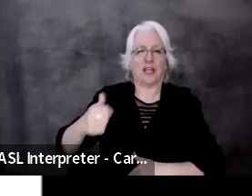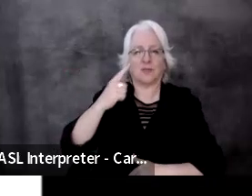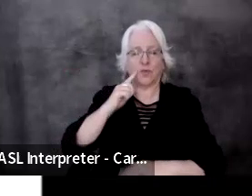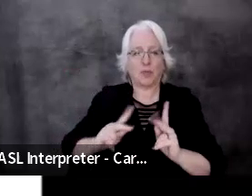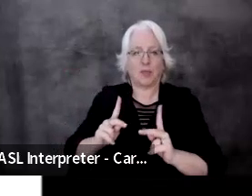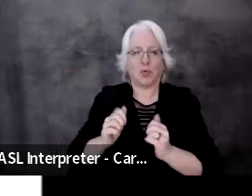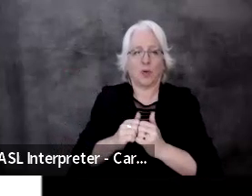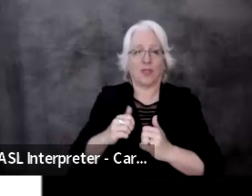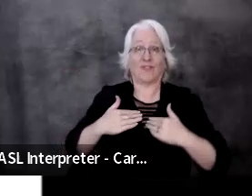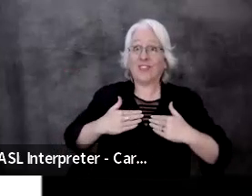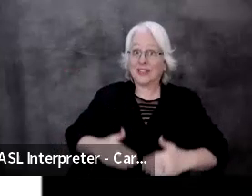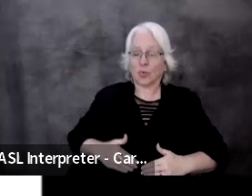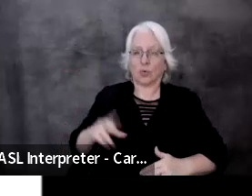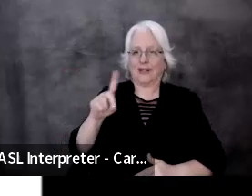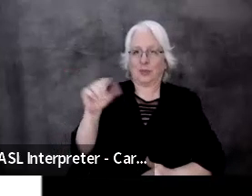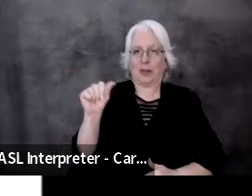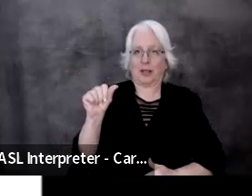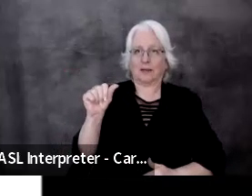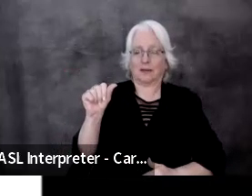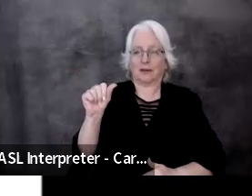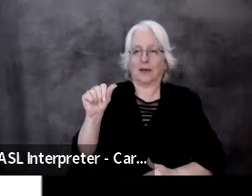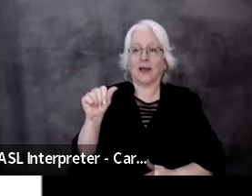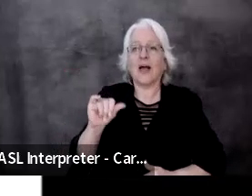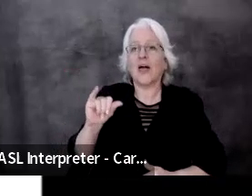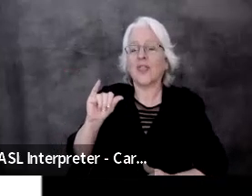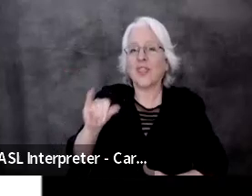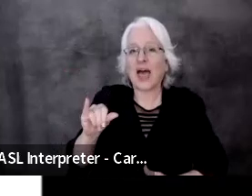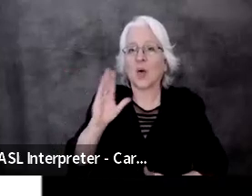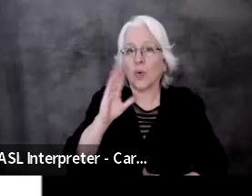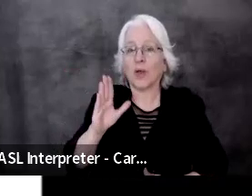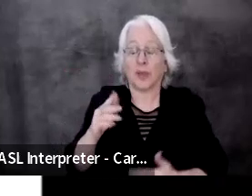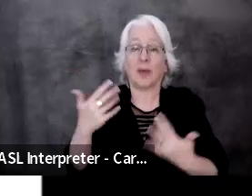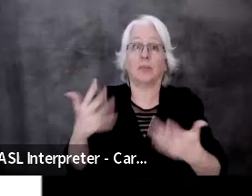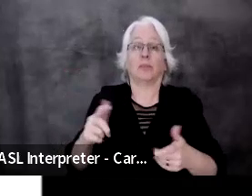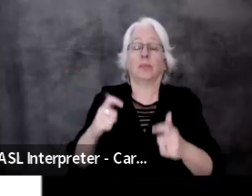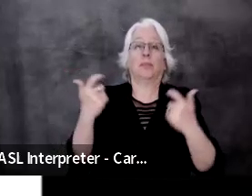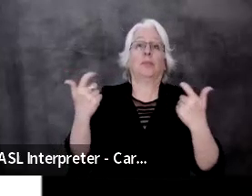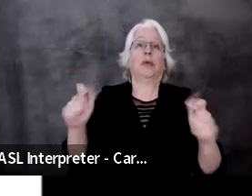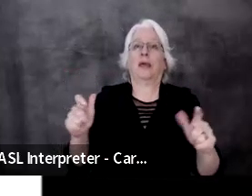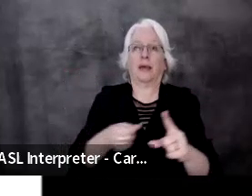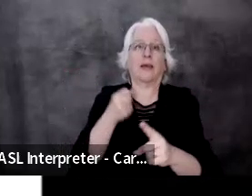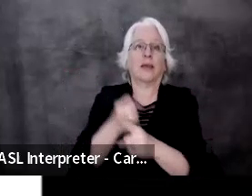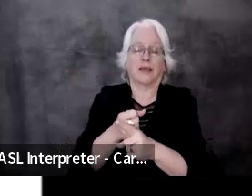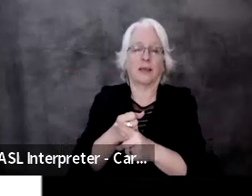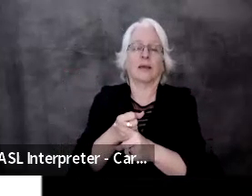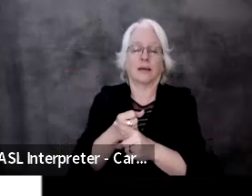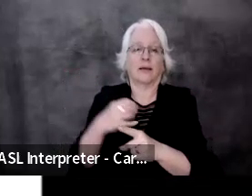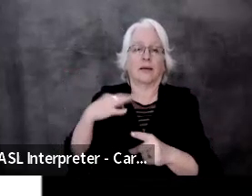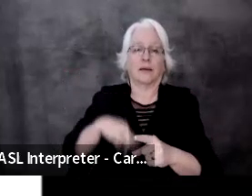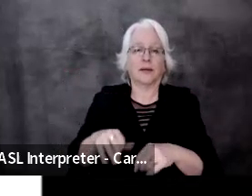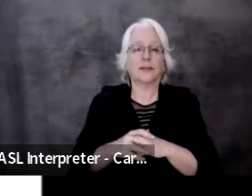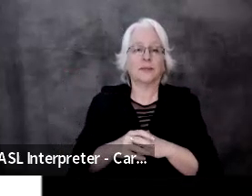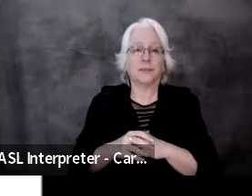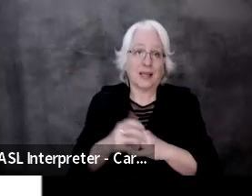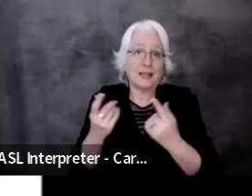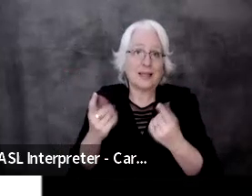with physical disabilities. And again, I say it's going to be a game changer. It's going to be something that's happening right now and